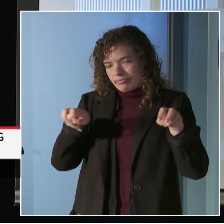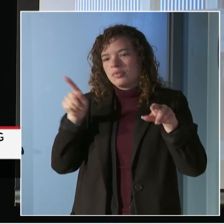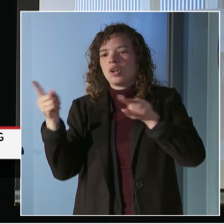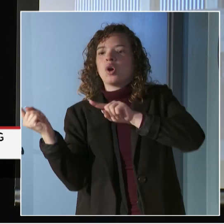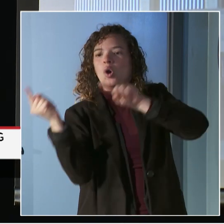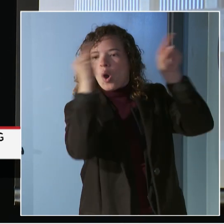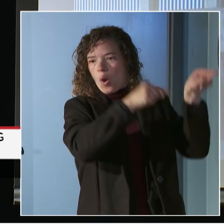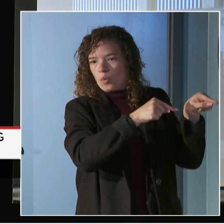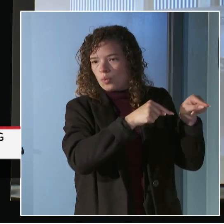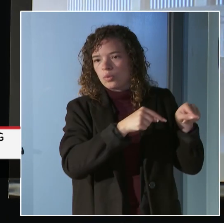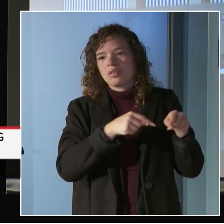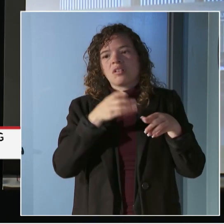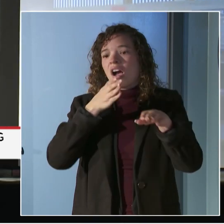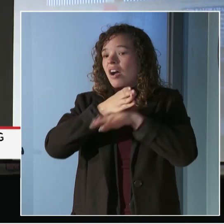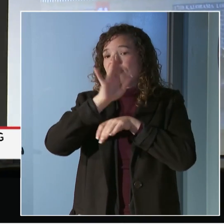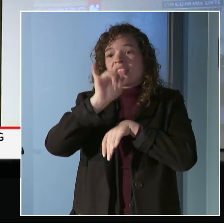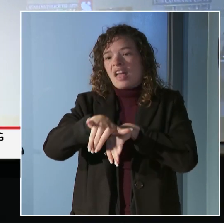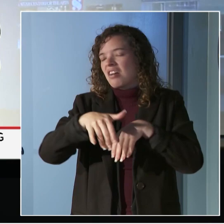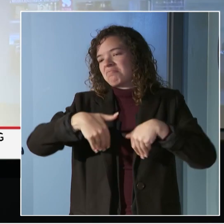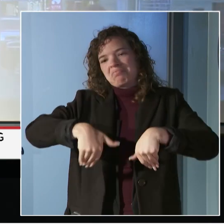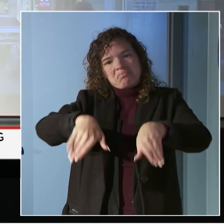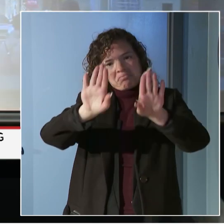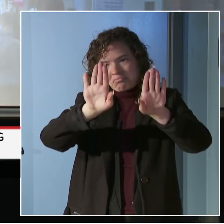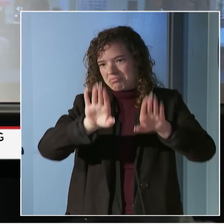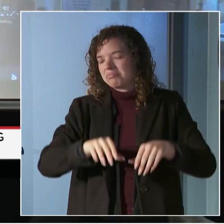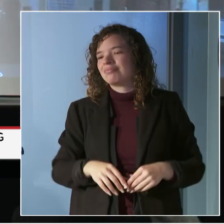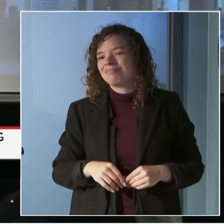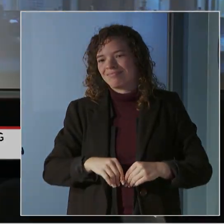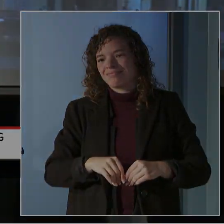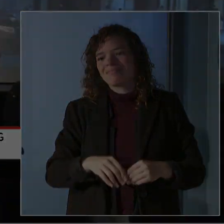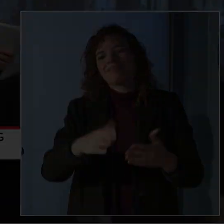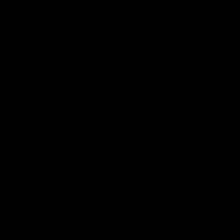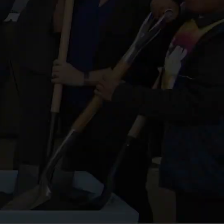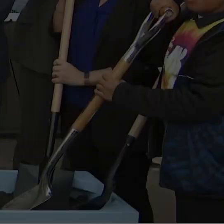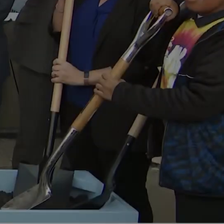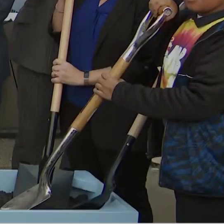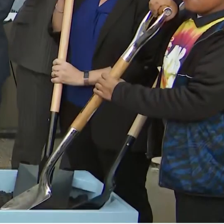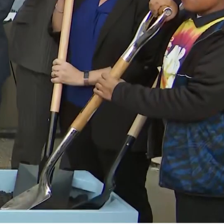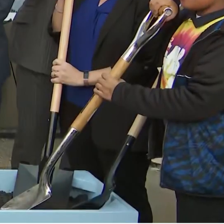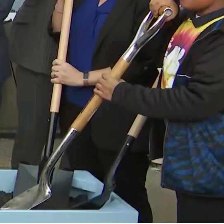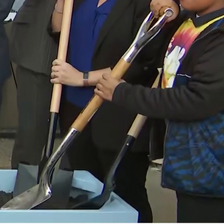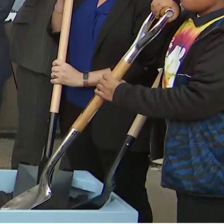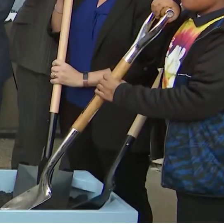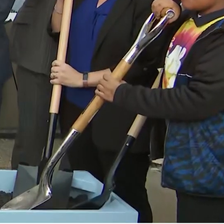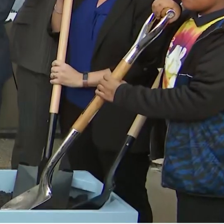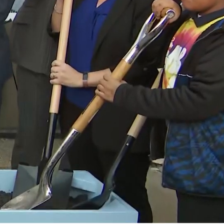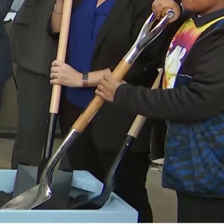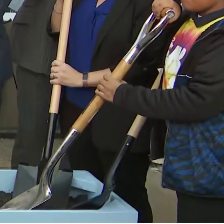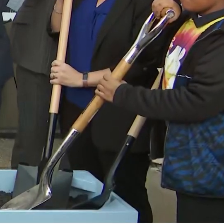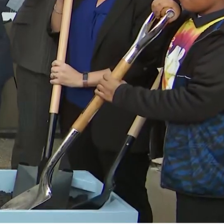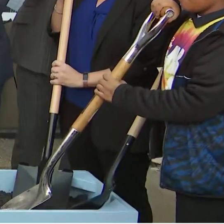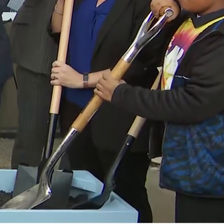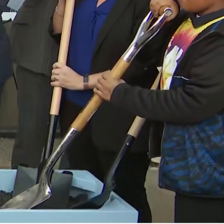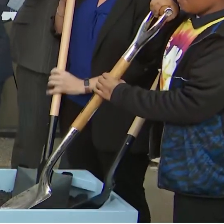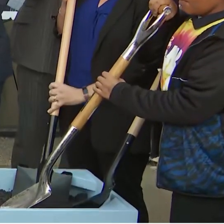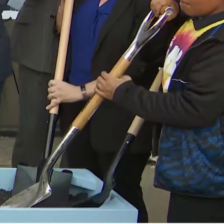orderly as you can. Thank you, everyone. Yes. Okay, on the count of 3.